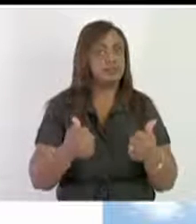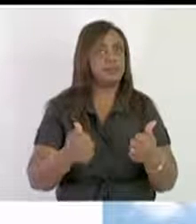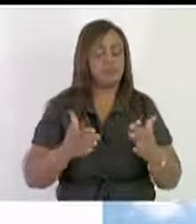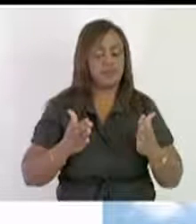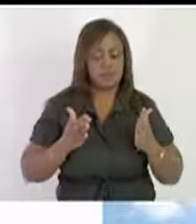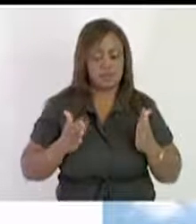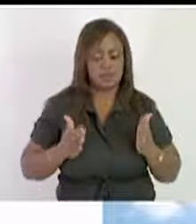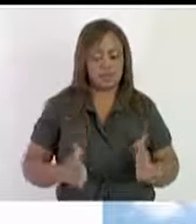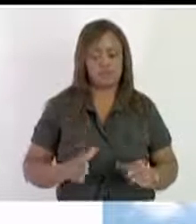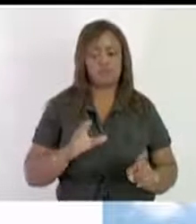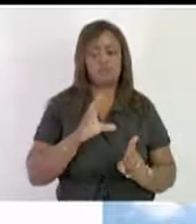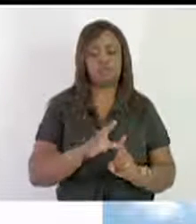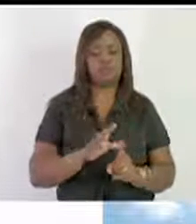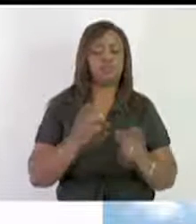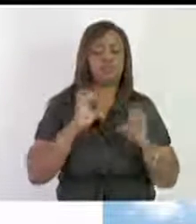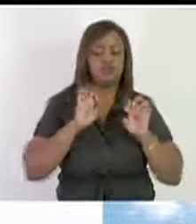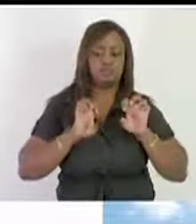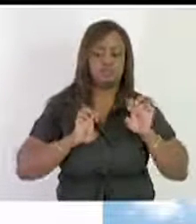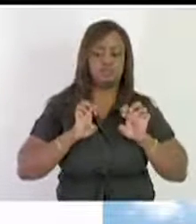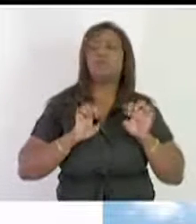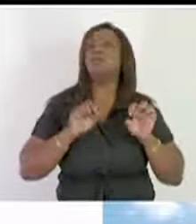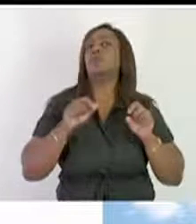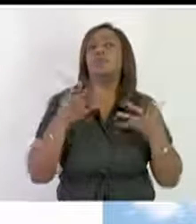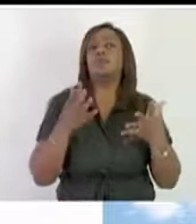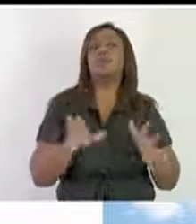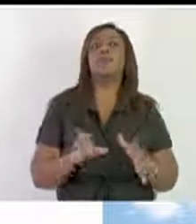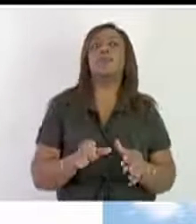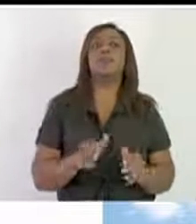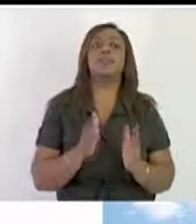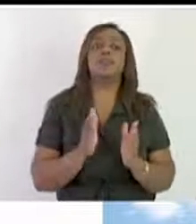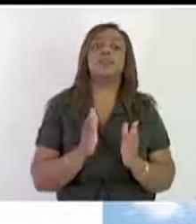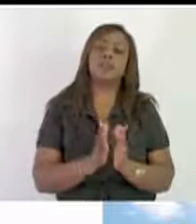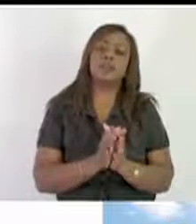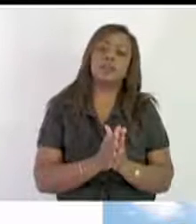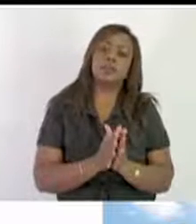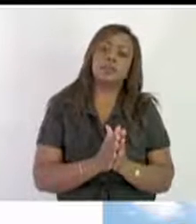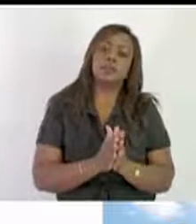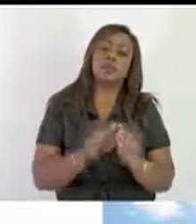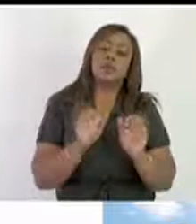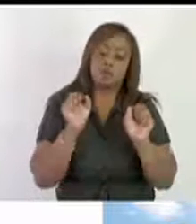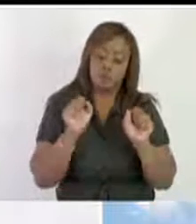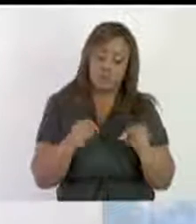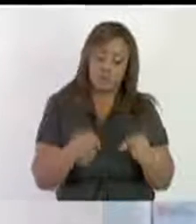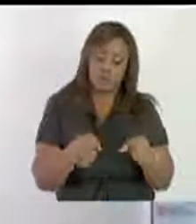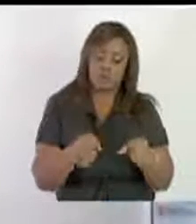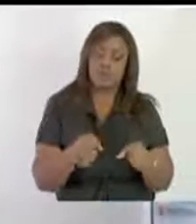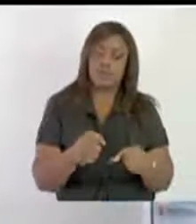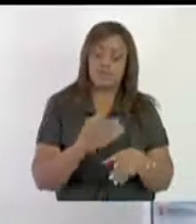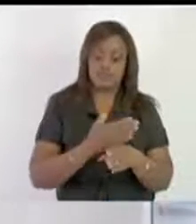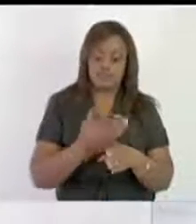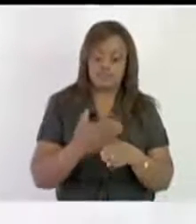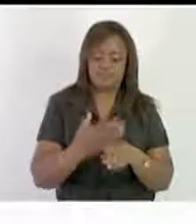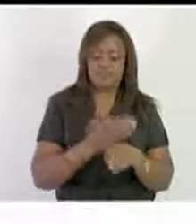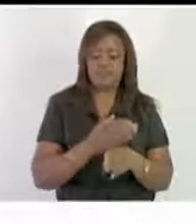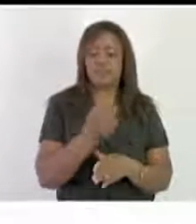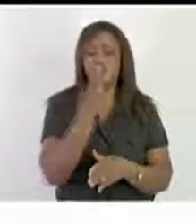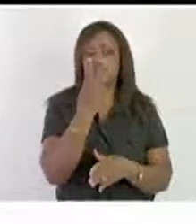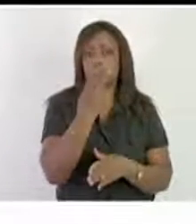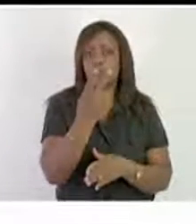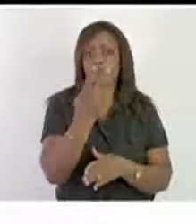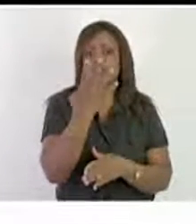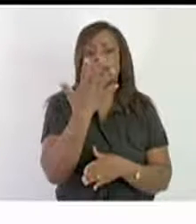and emotional impacts. Okay. So you should be able to do this activity on page